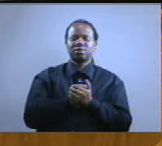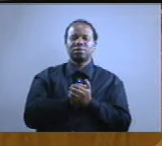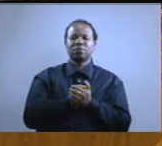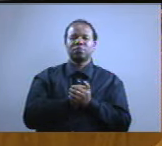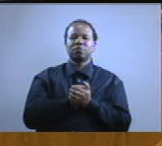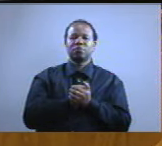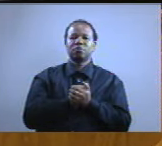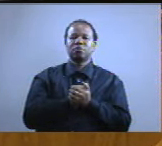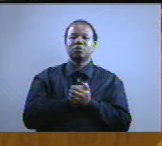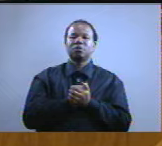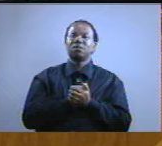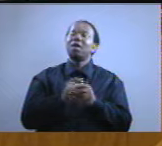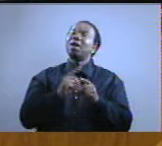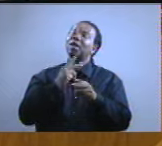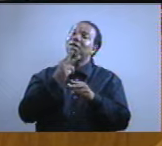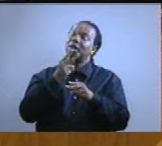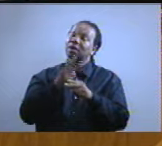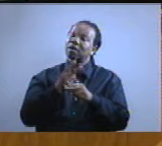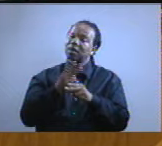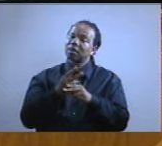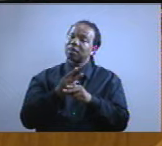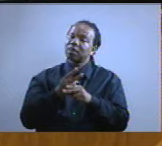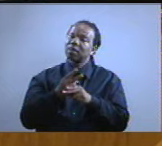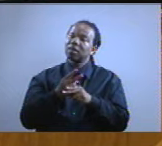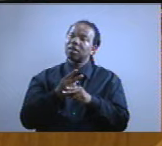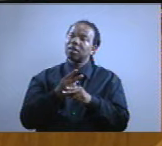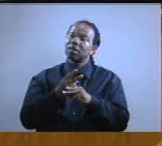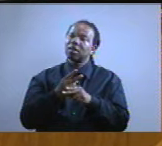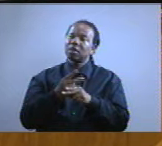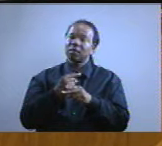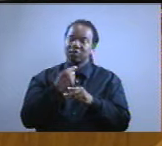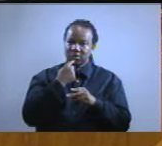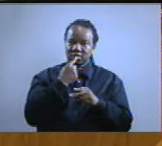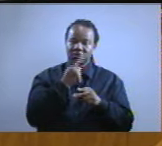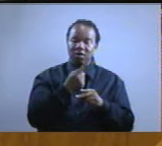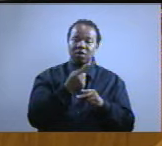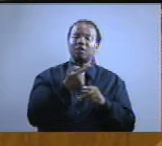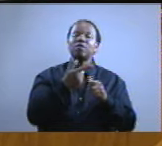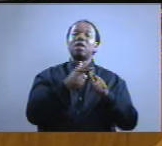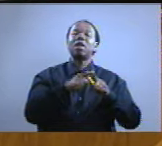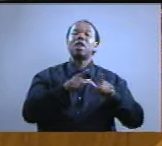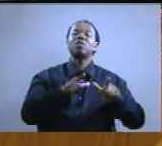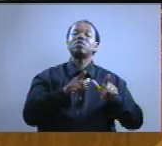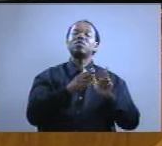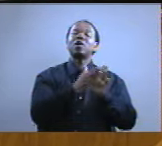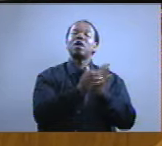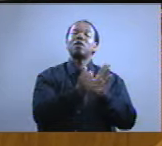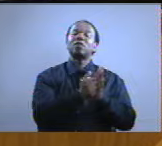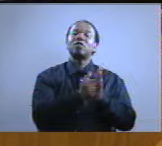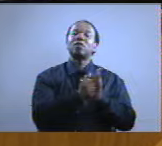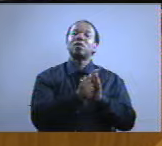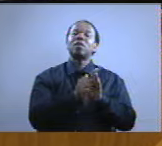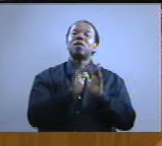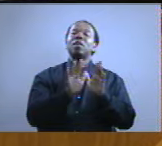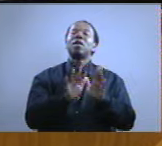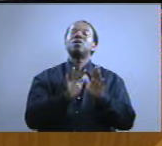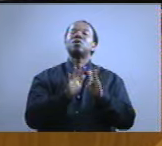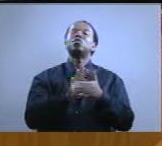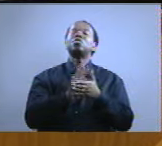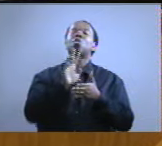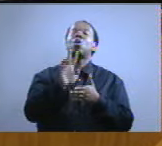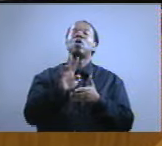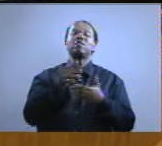also contemplated in the already promulgated Use of Official Languages Act of 1912 that has just